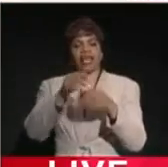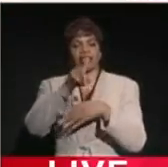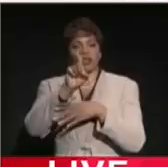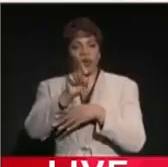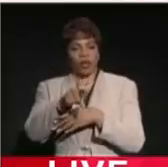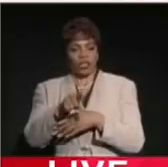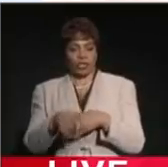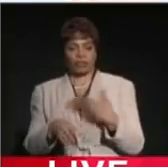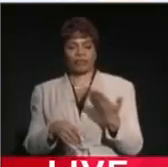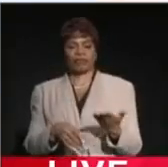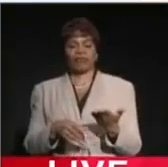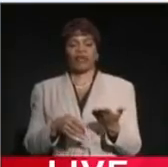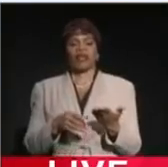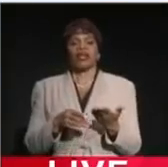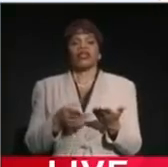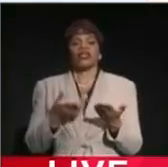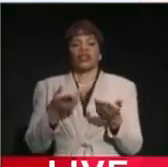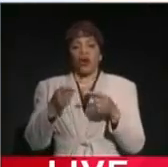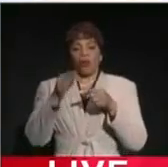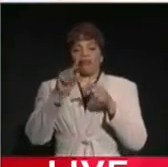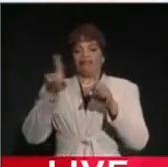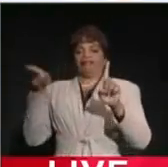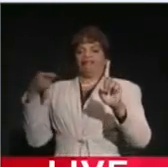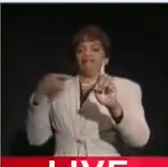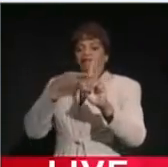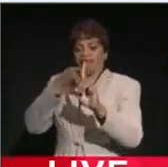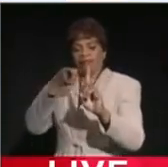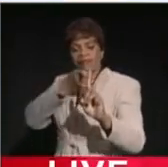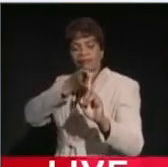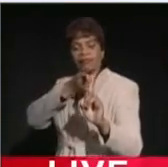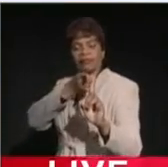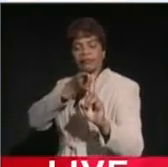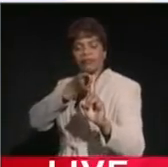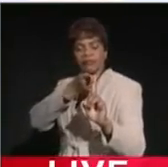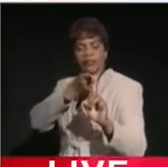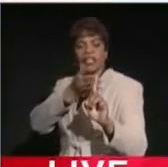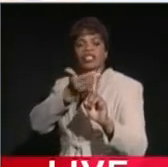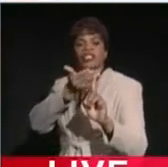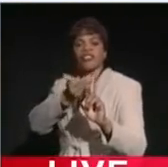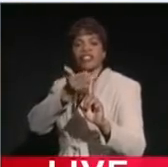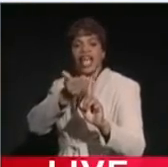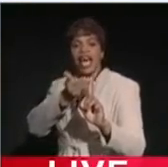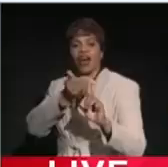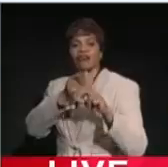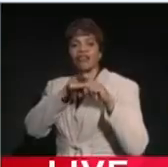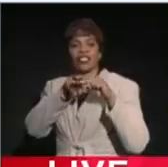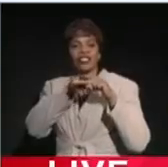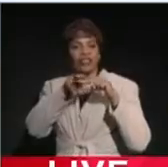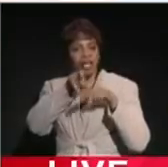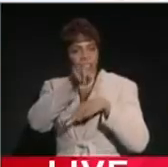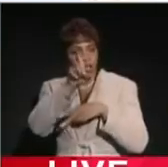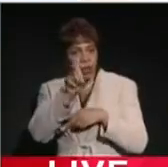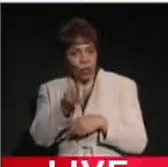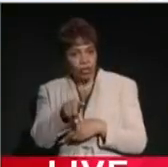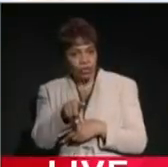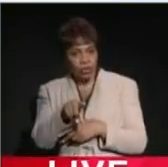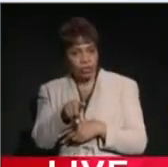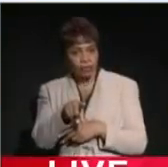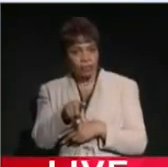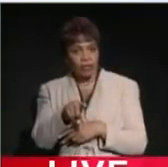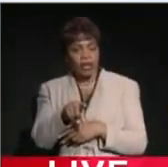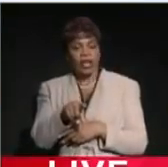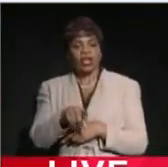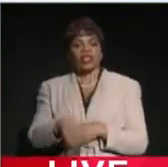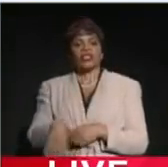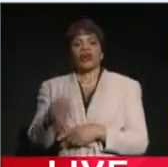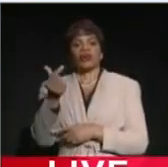going to try to literally get us back on the right track. So this is a transit question. To Ms.